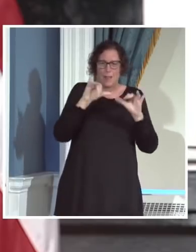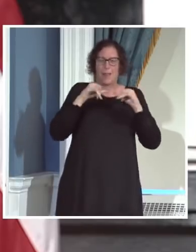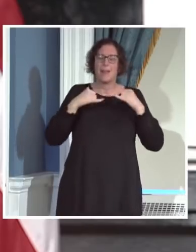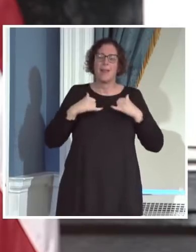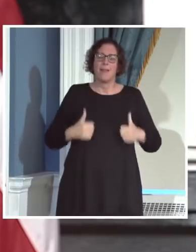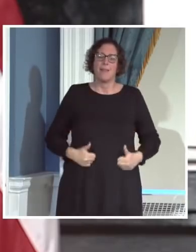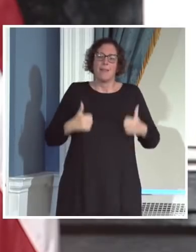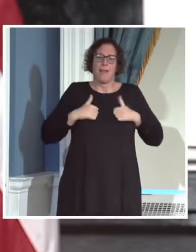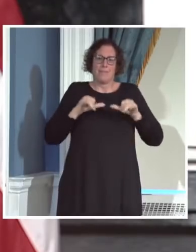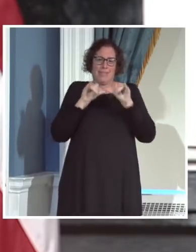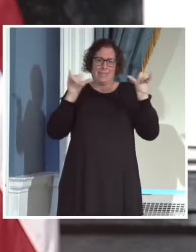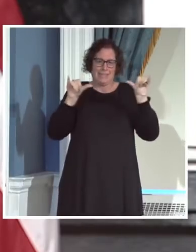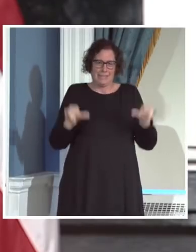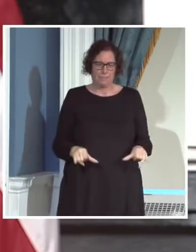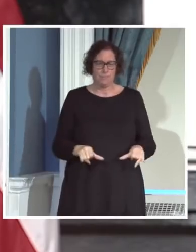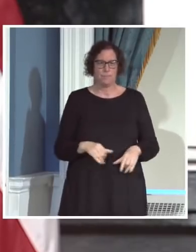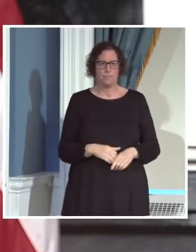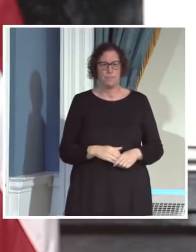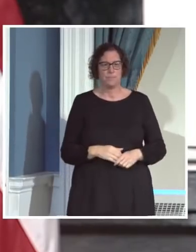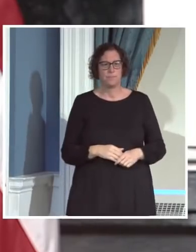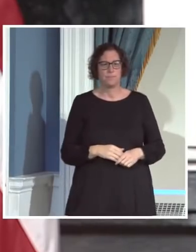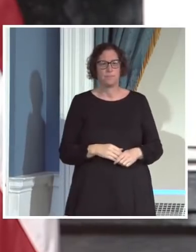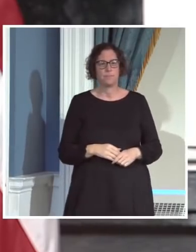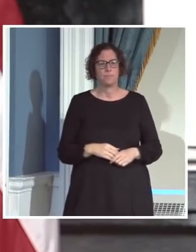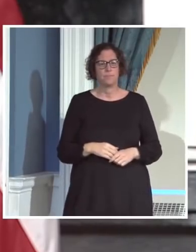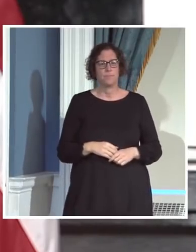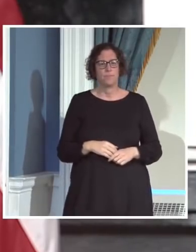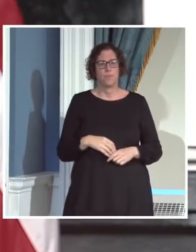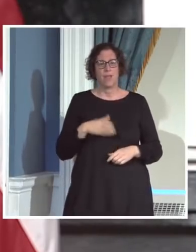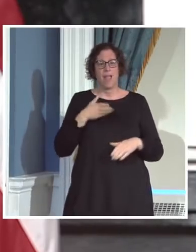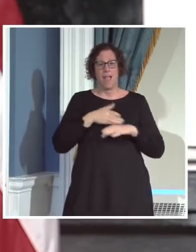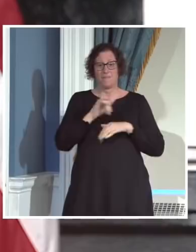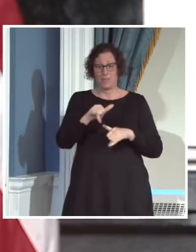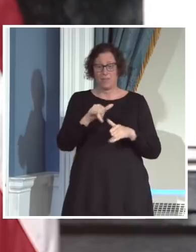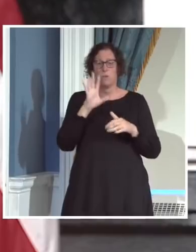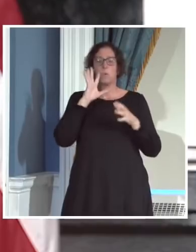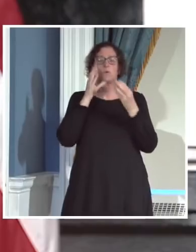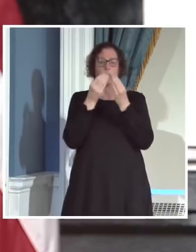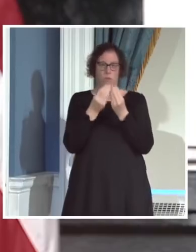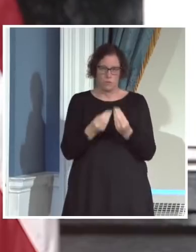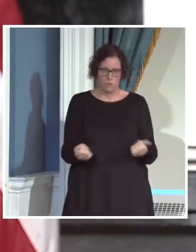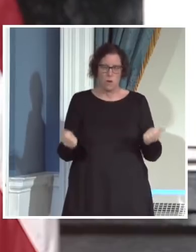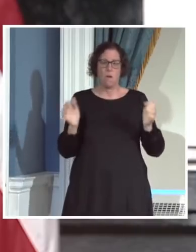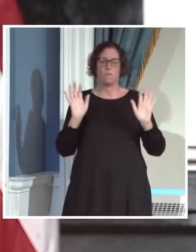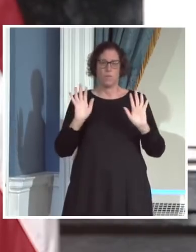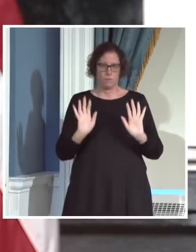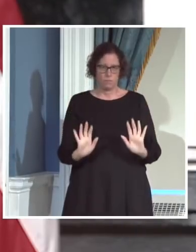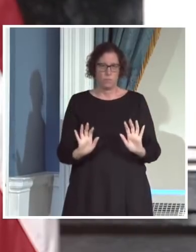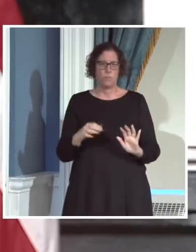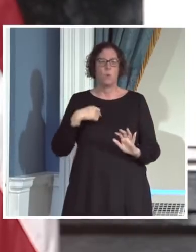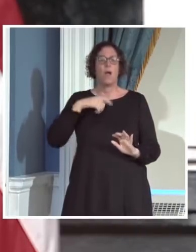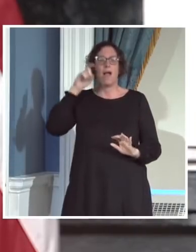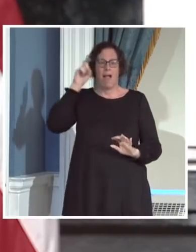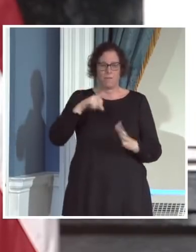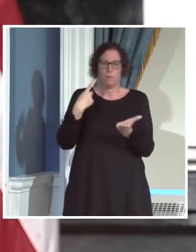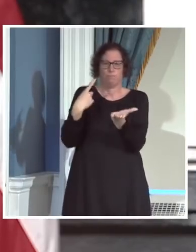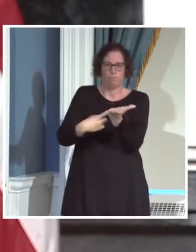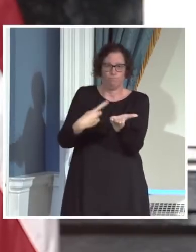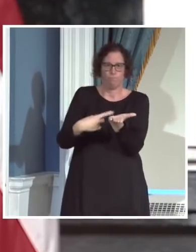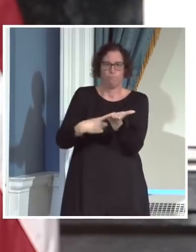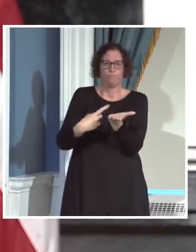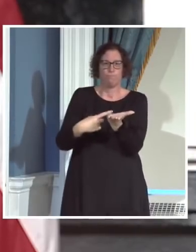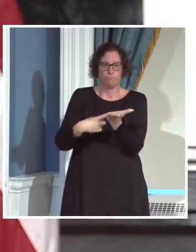everything, starting with what kind of a stockpile nationally we're going to put in place of ventilators, of